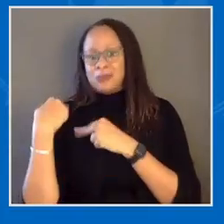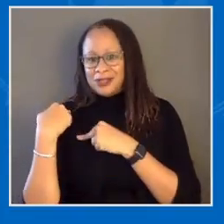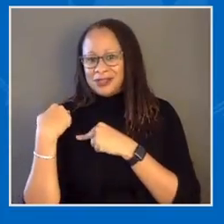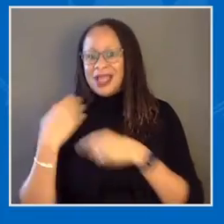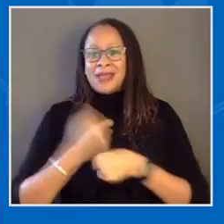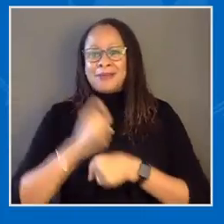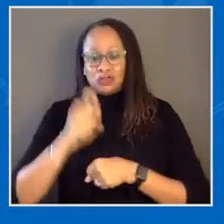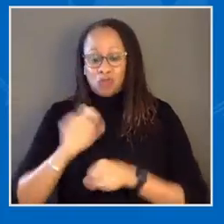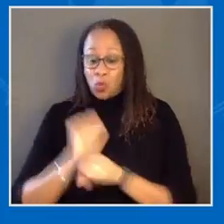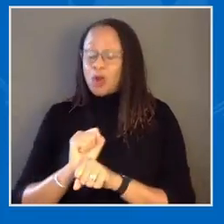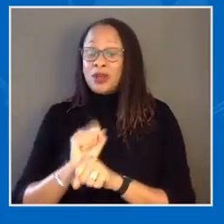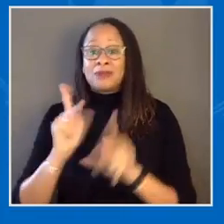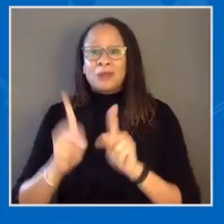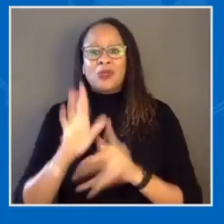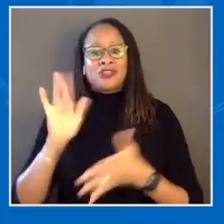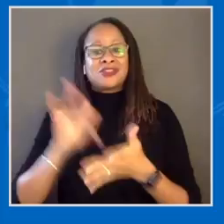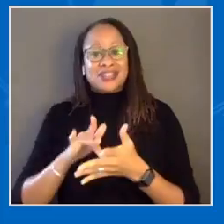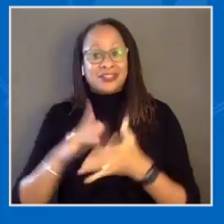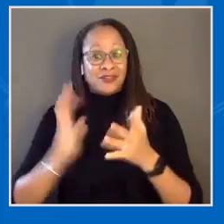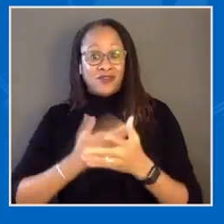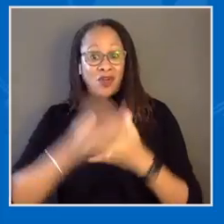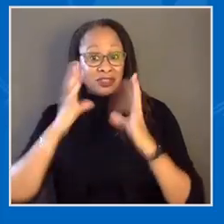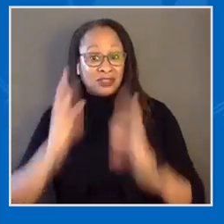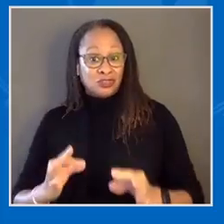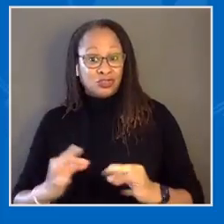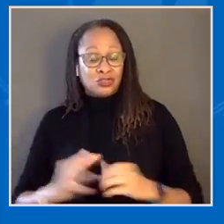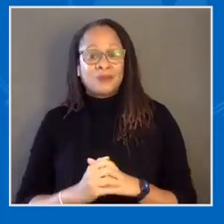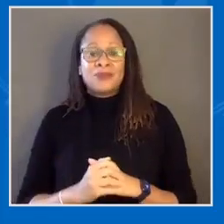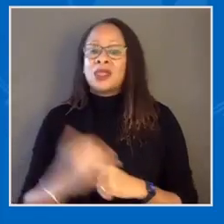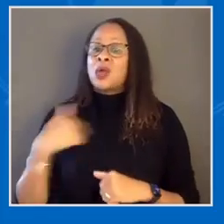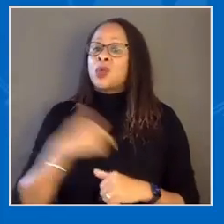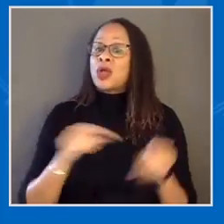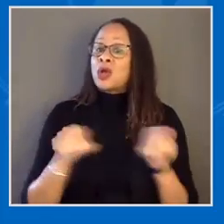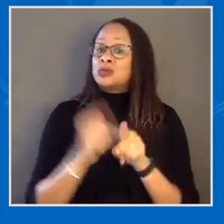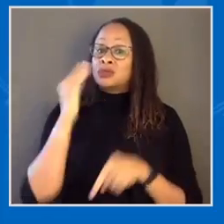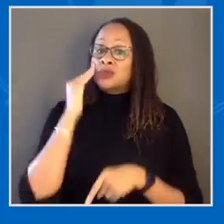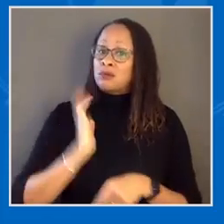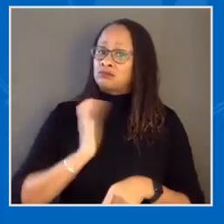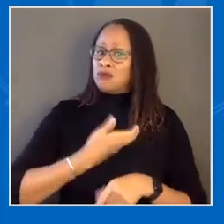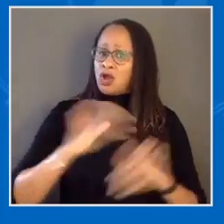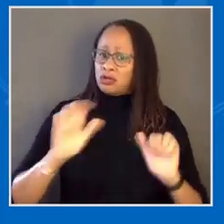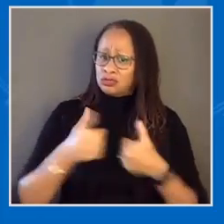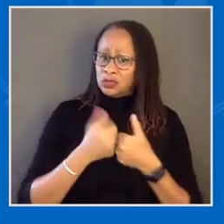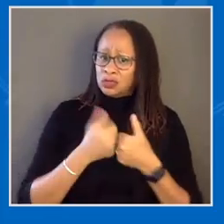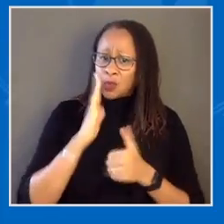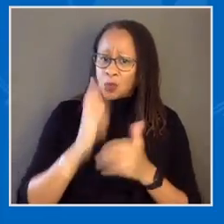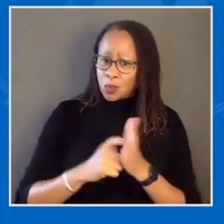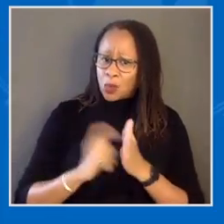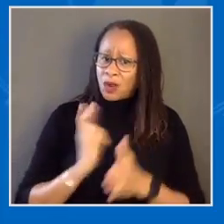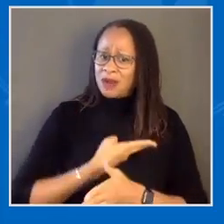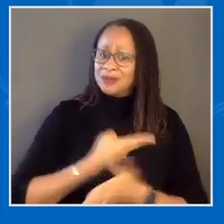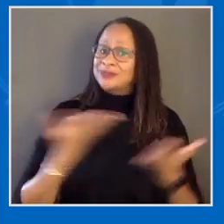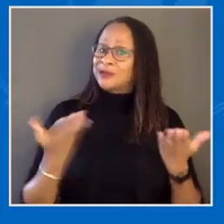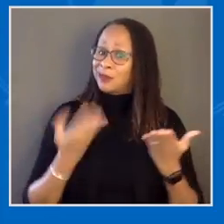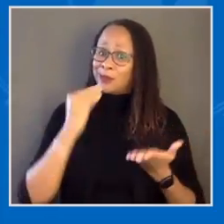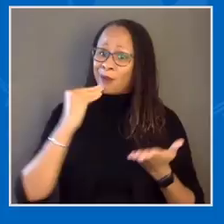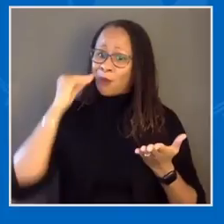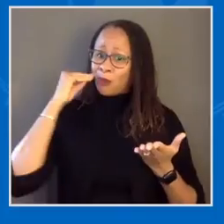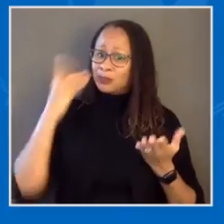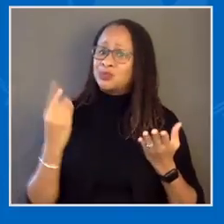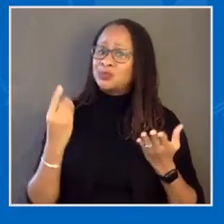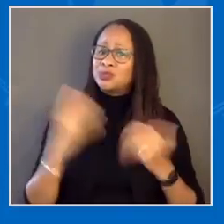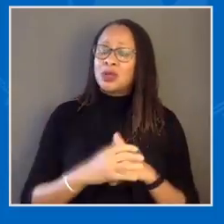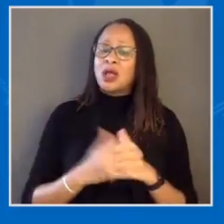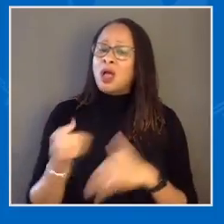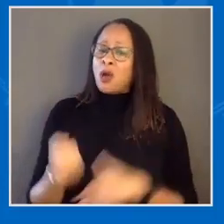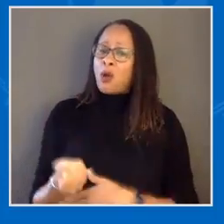people. And we also know that our challenges will require us here at home to